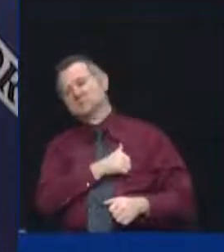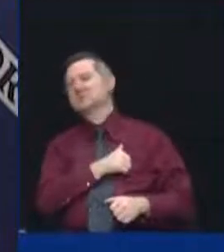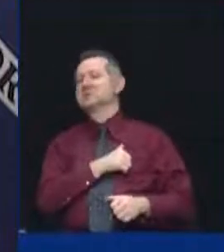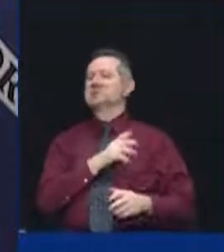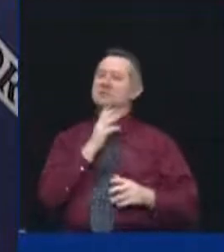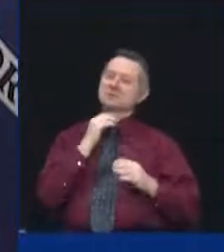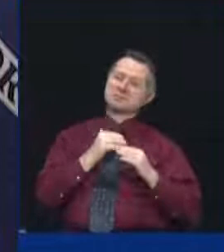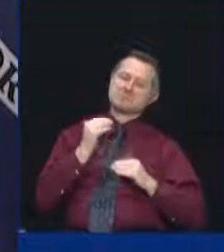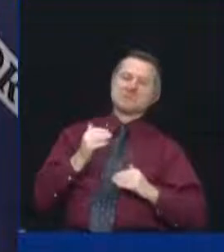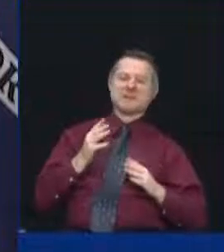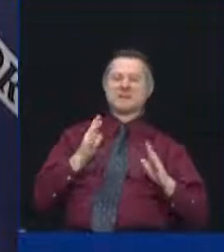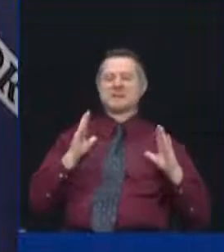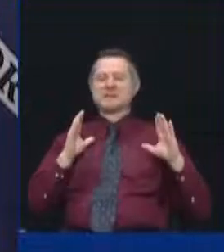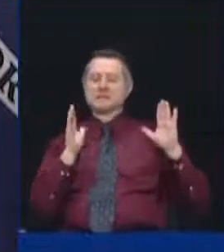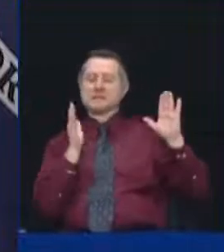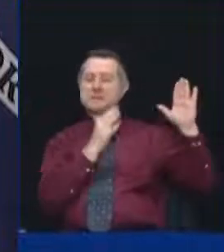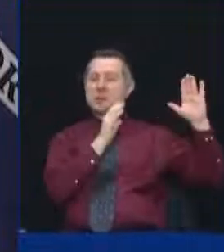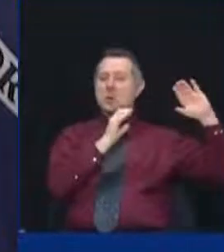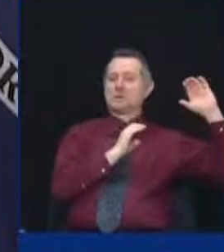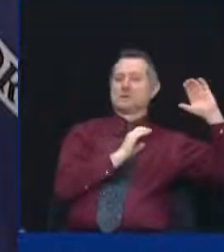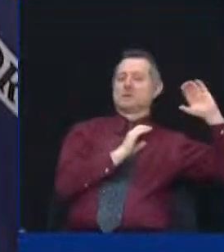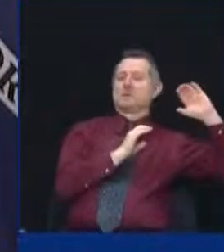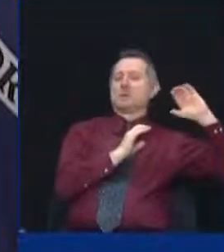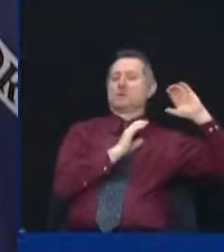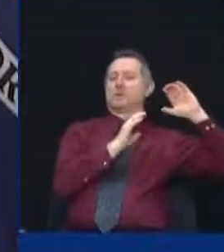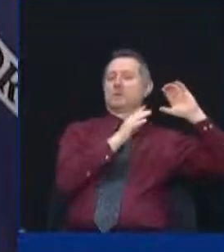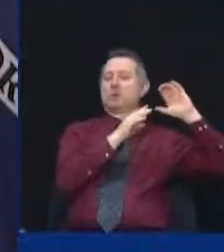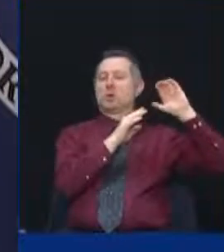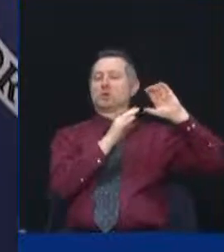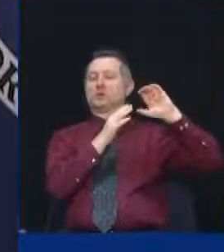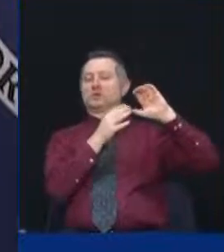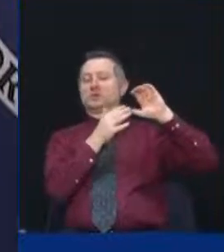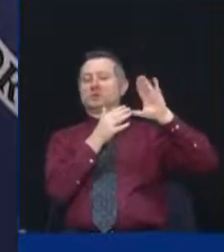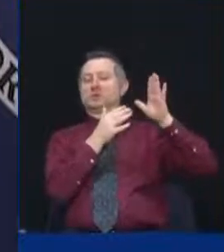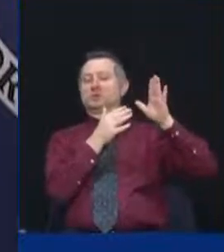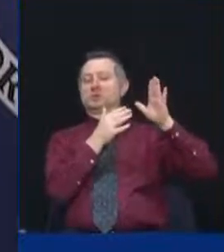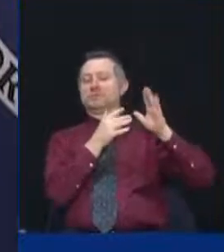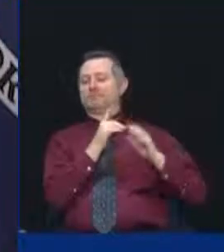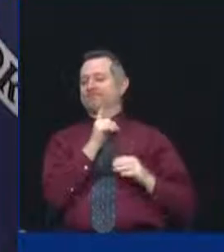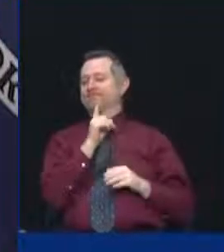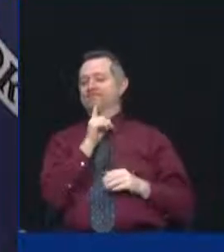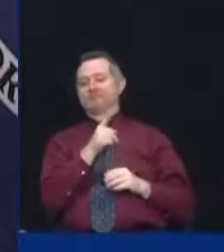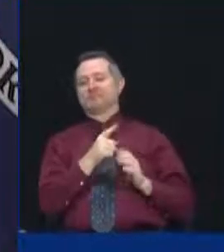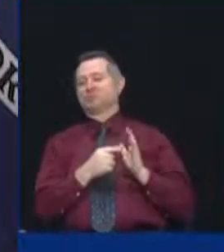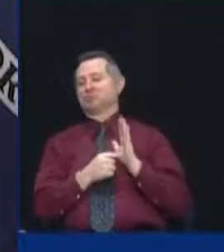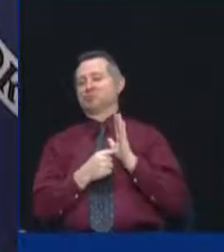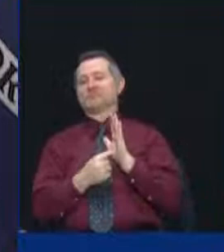hyper-conservative mentality is not representative of the United States of America.